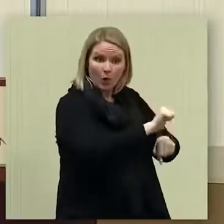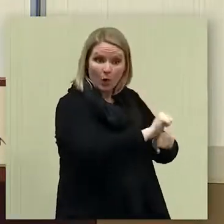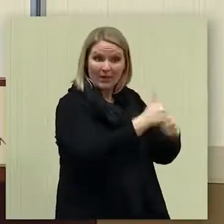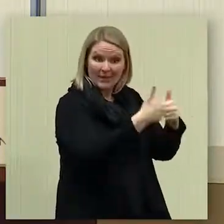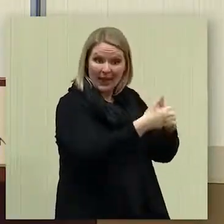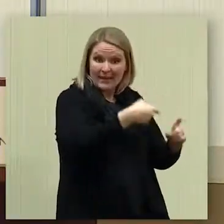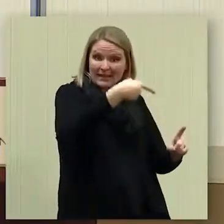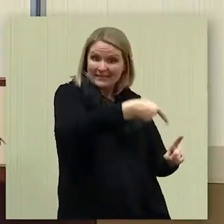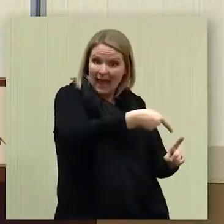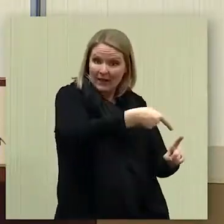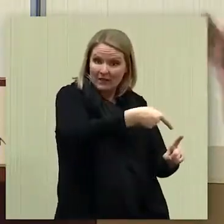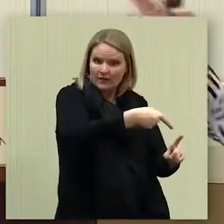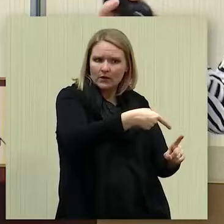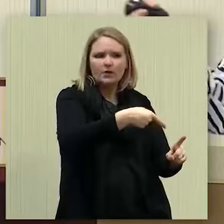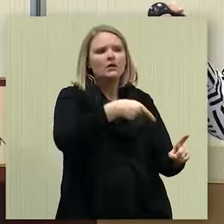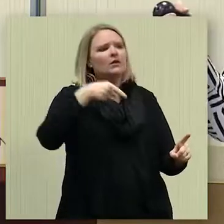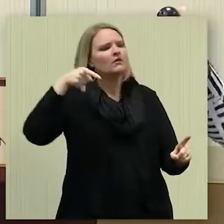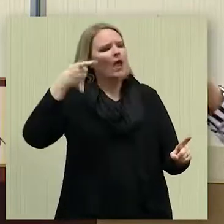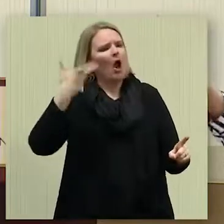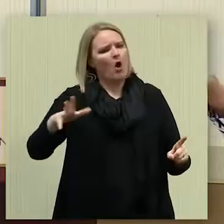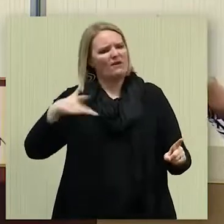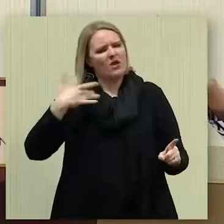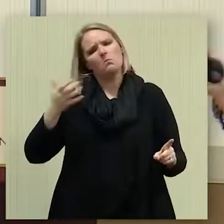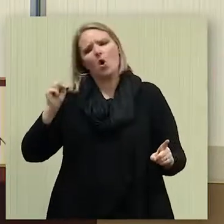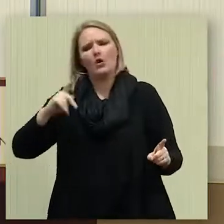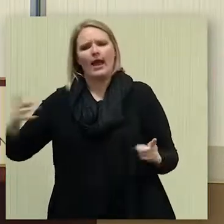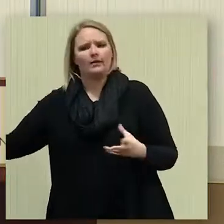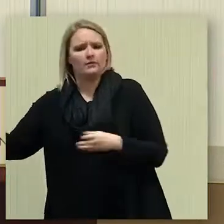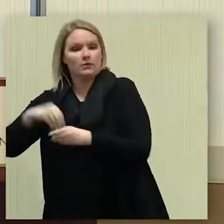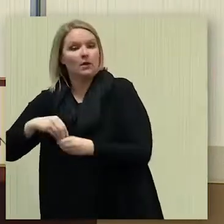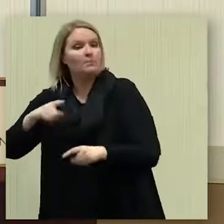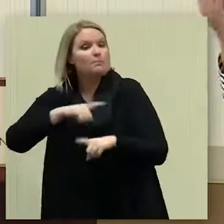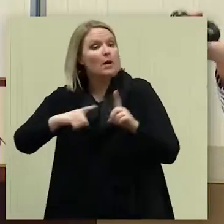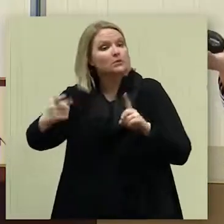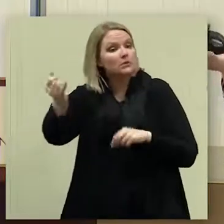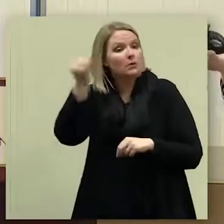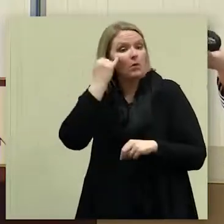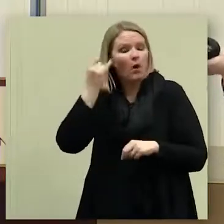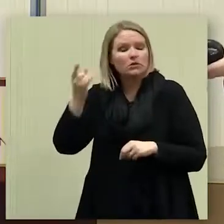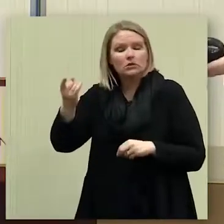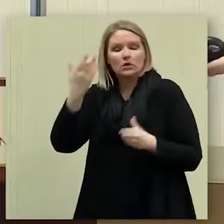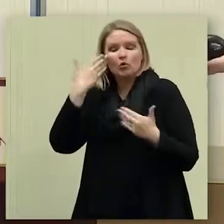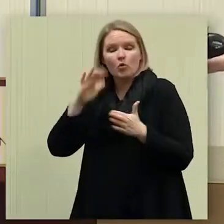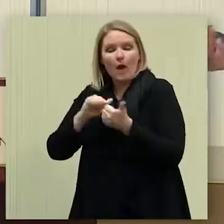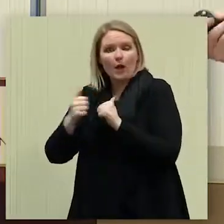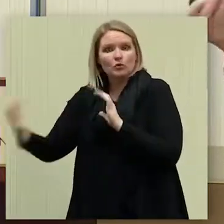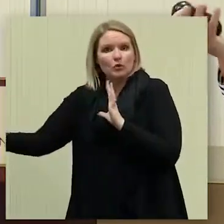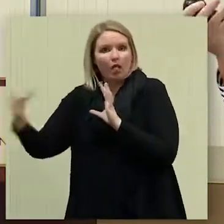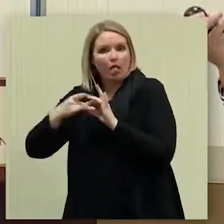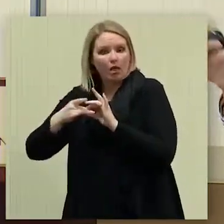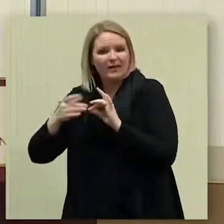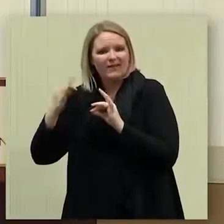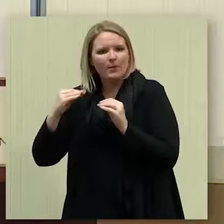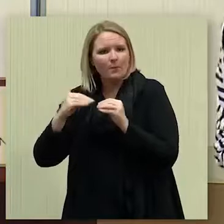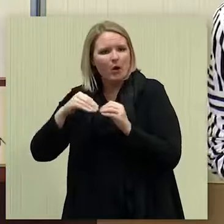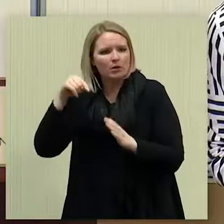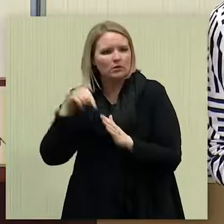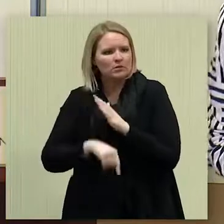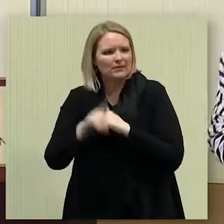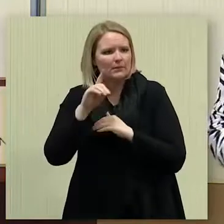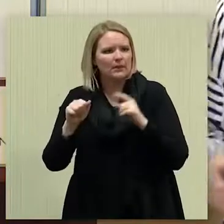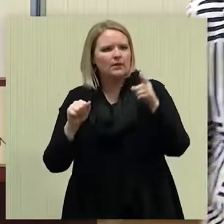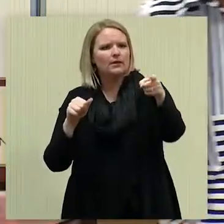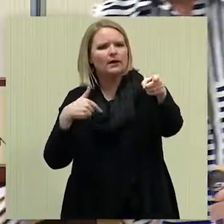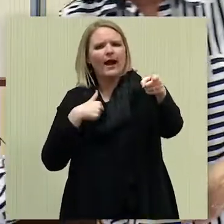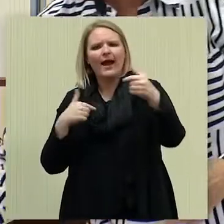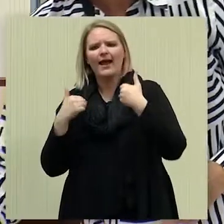the game. What if they didn't know how to engage the peers? So maybe they had more significant disabilities. Then, I had a